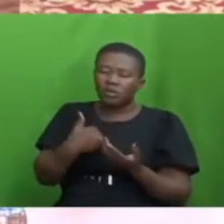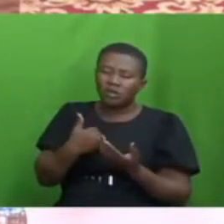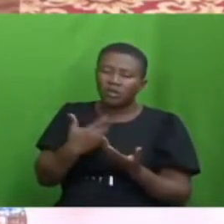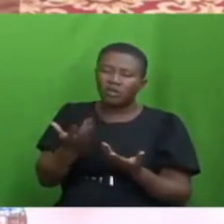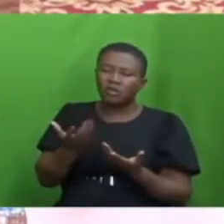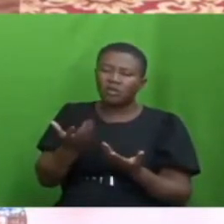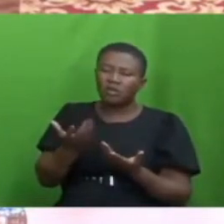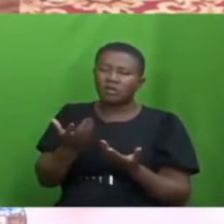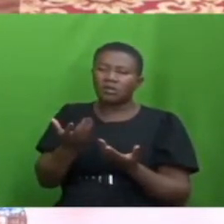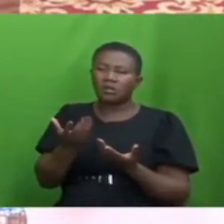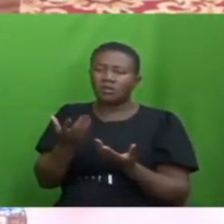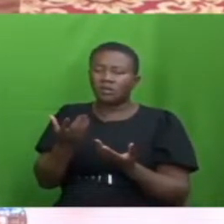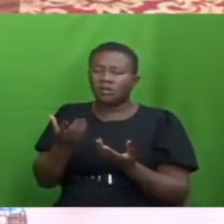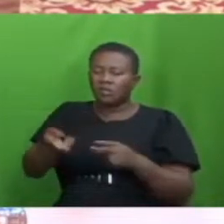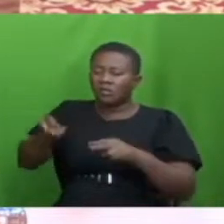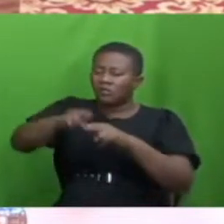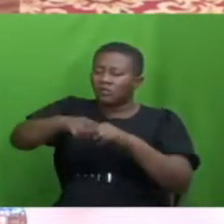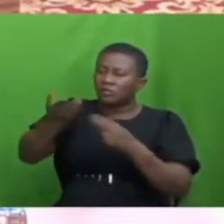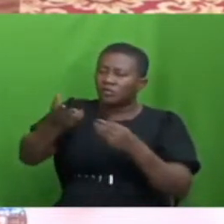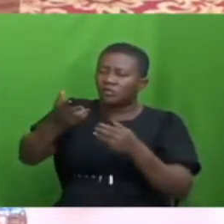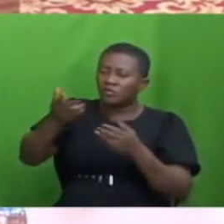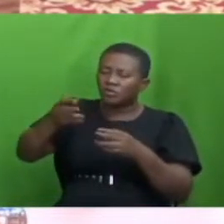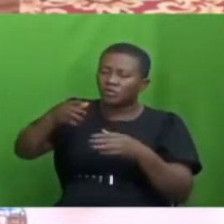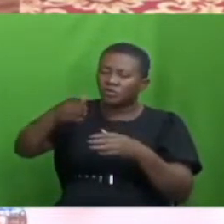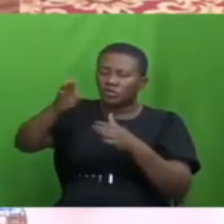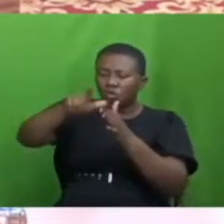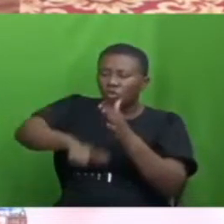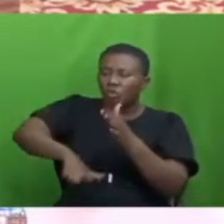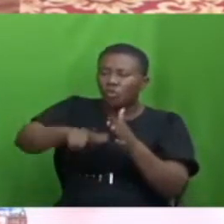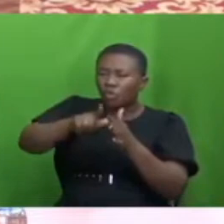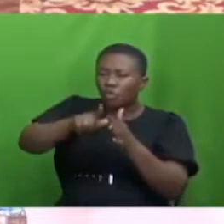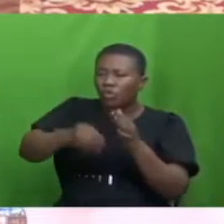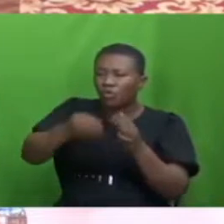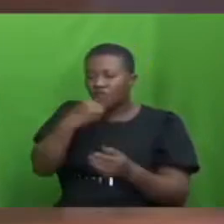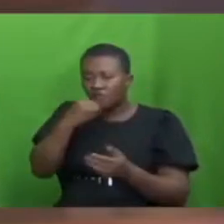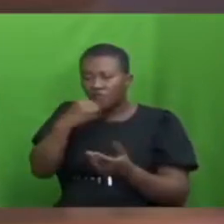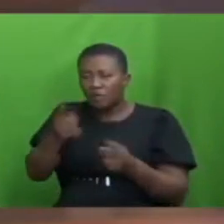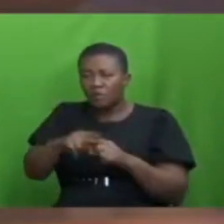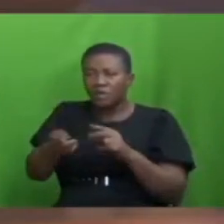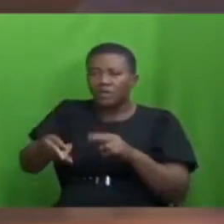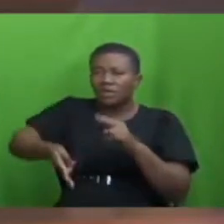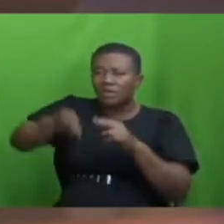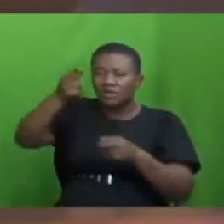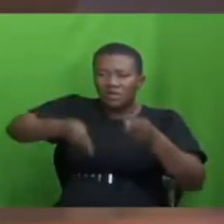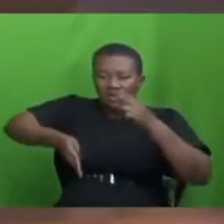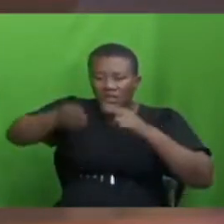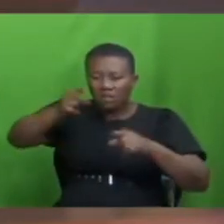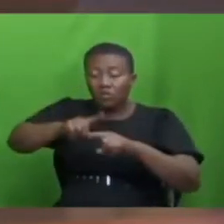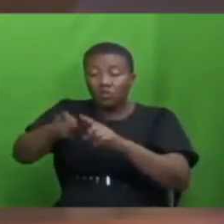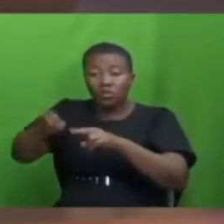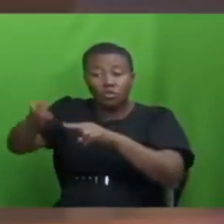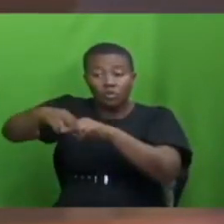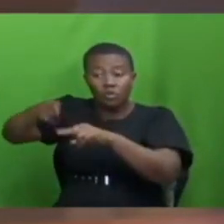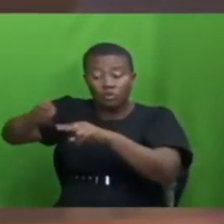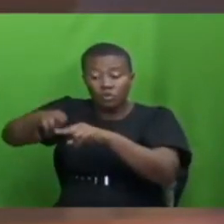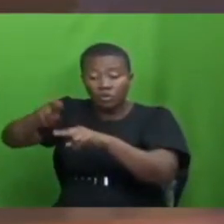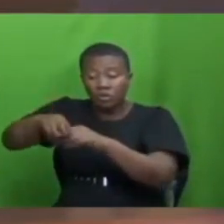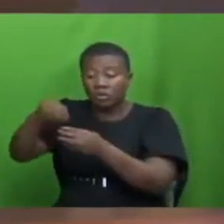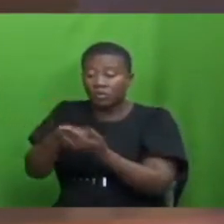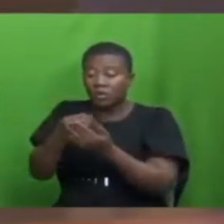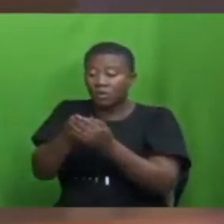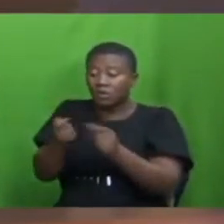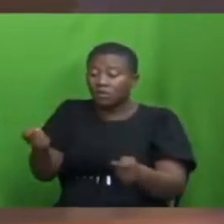sharp increases in food, fertilizer, and fuel prices, rising inflation, and exchange rate